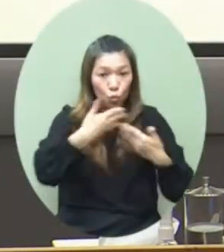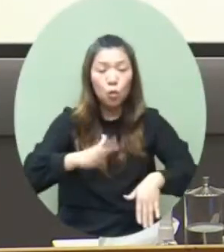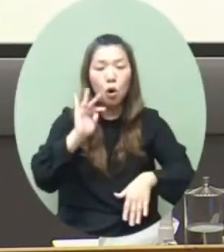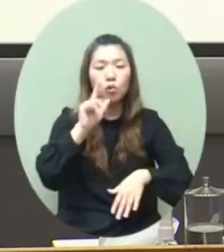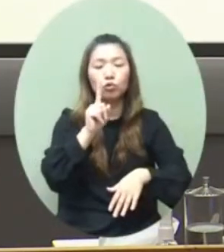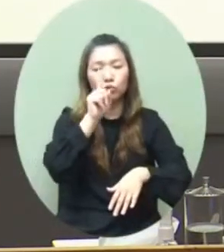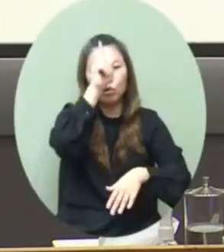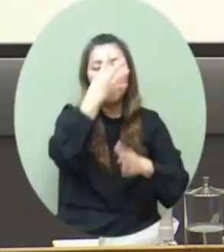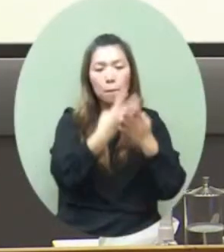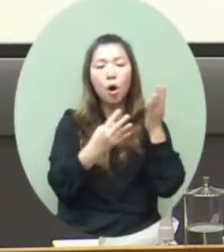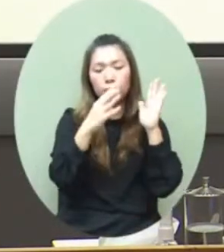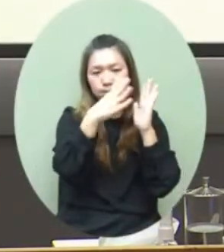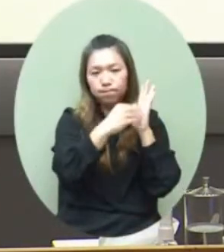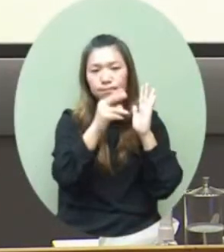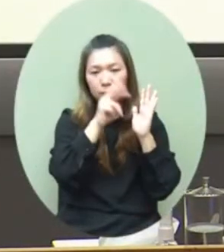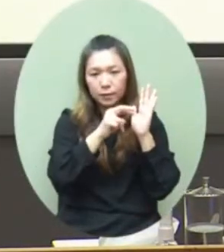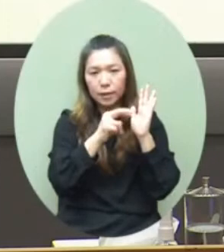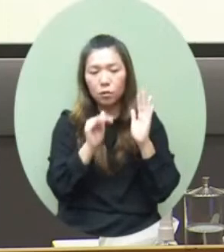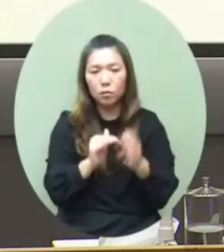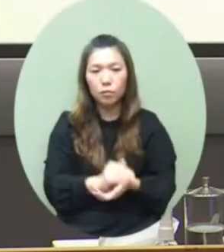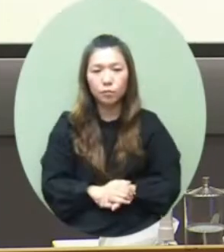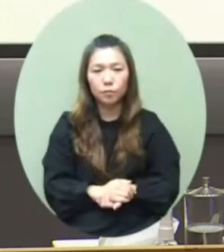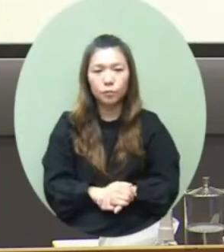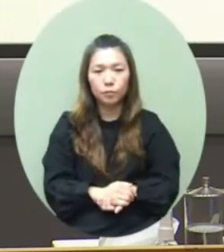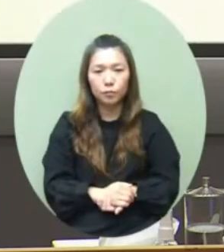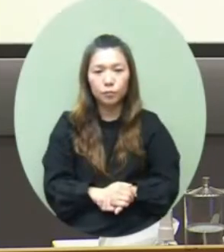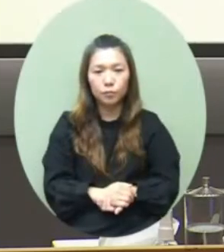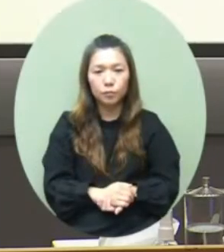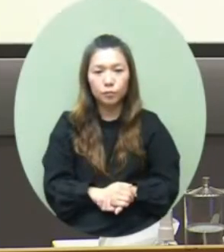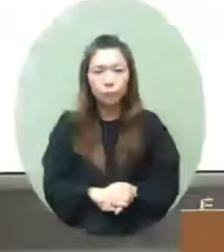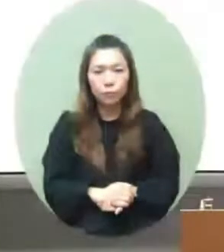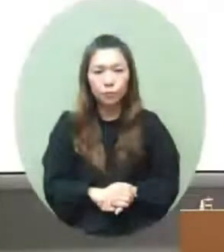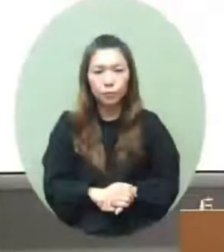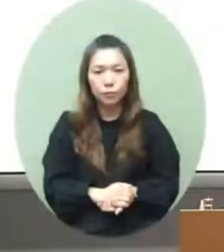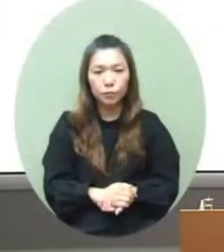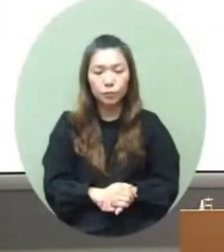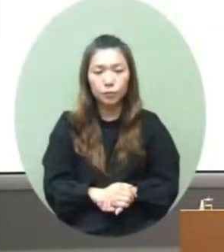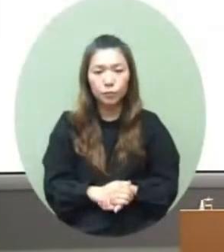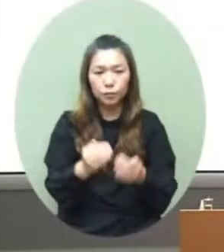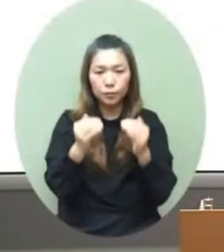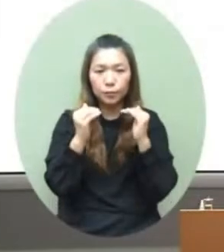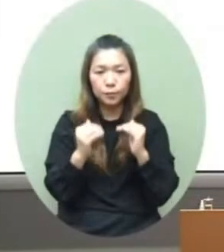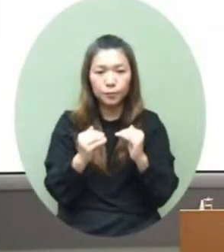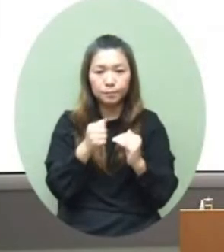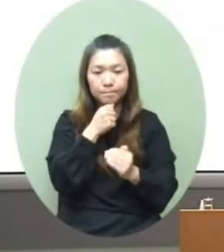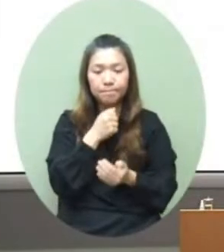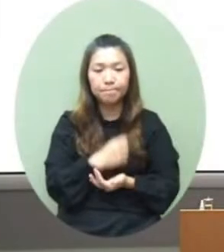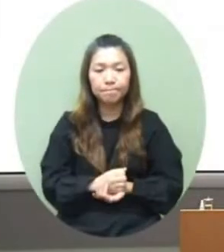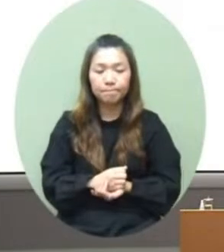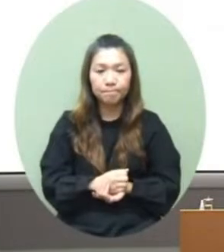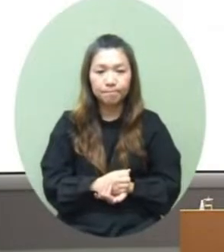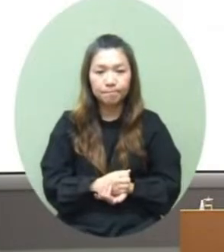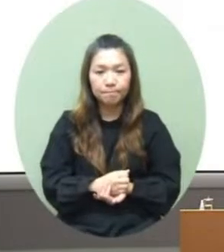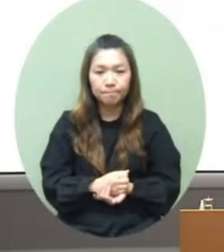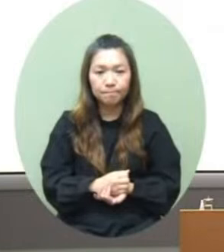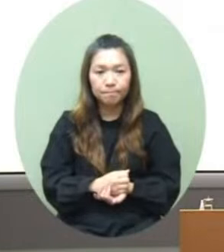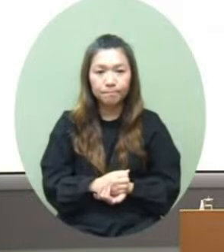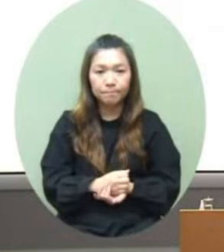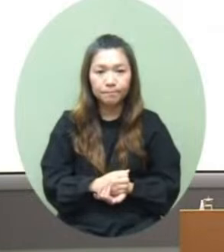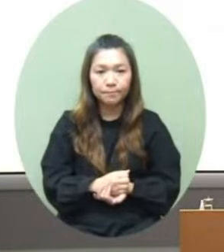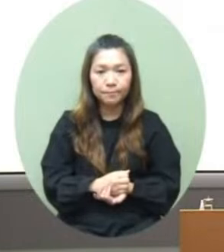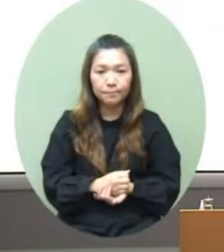After the press conference, you can check out the details of the Gourmet Marketplace at our Facebook and IG